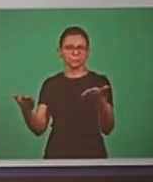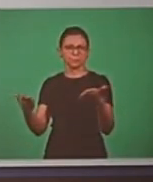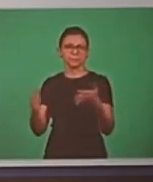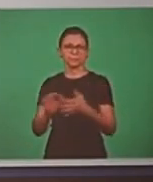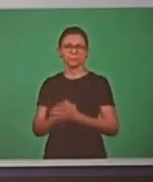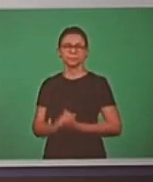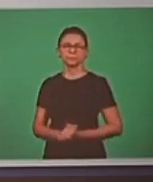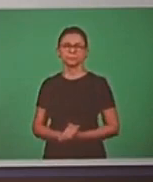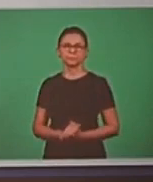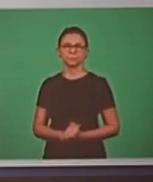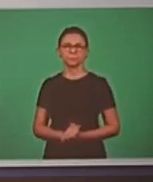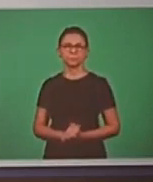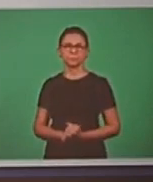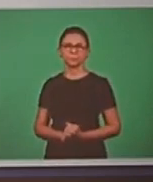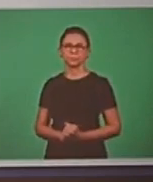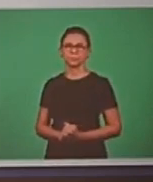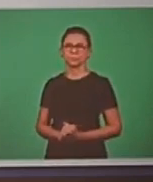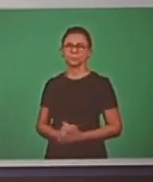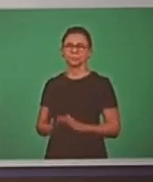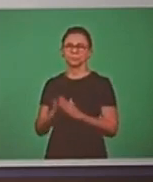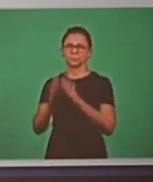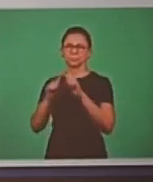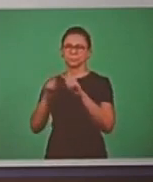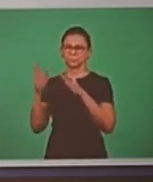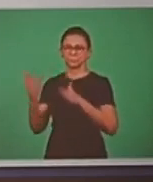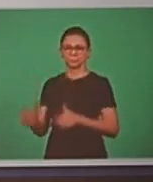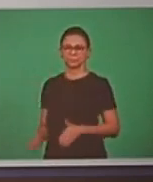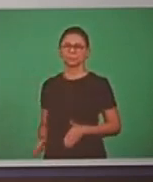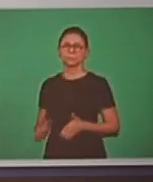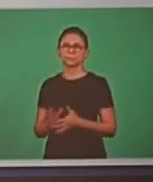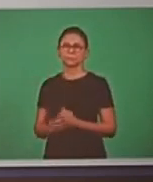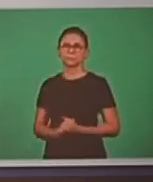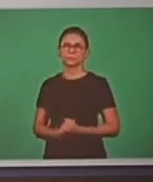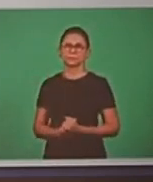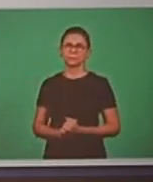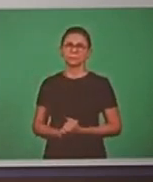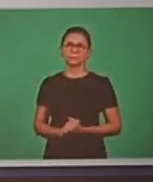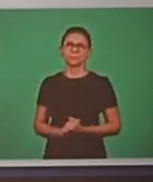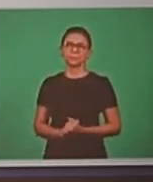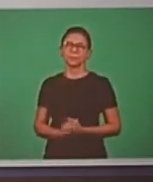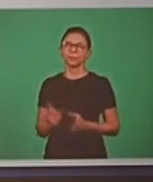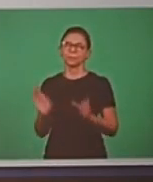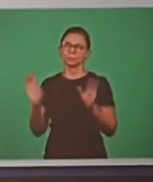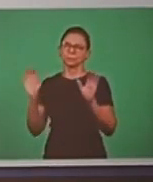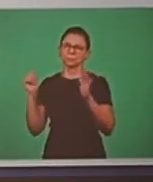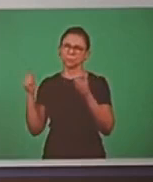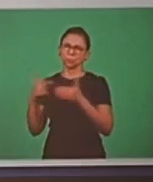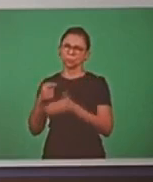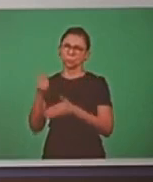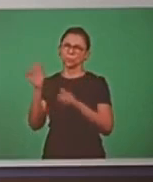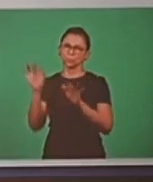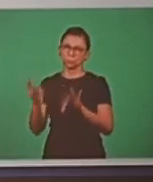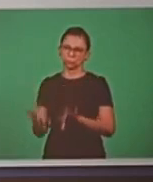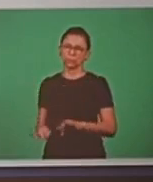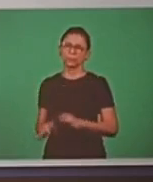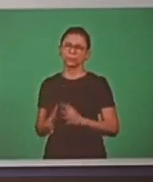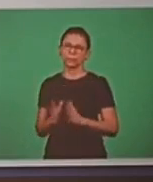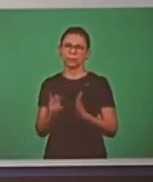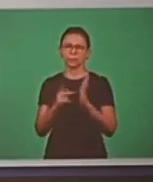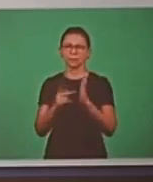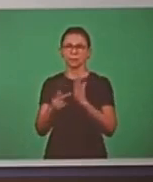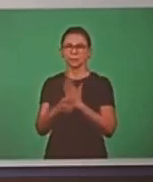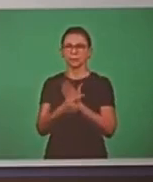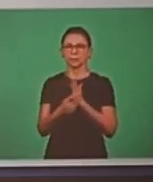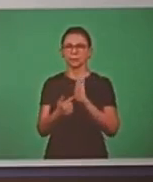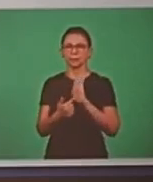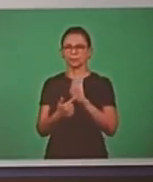is referring in the word, in the church. Thank you. The time of the last moment.